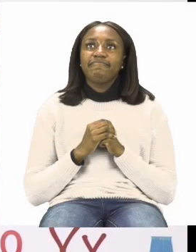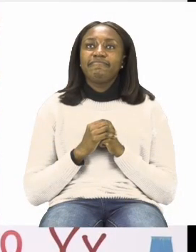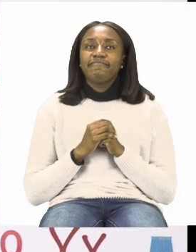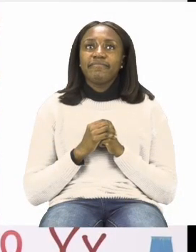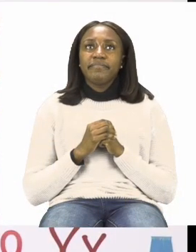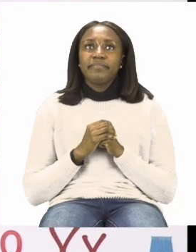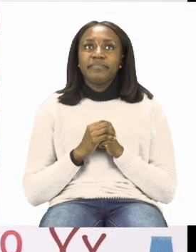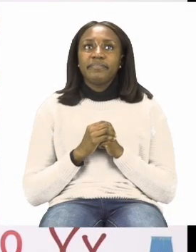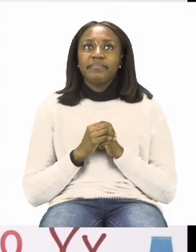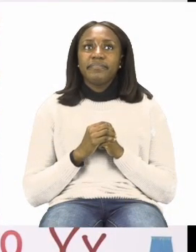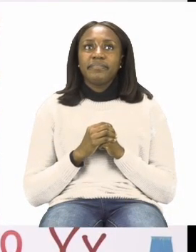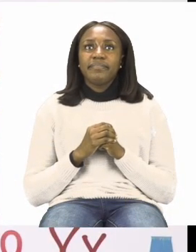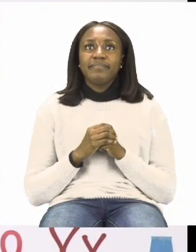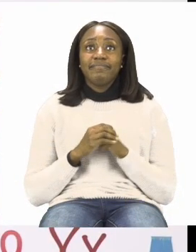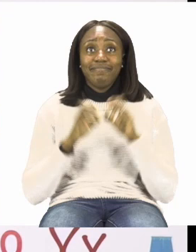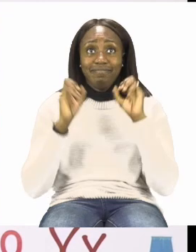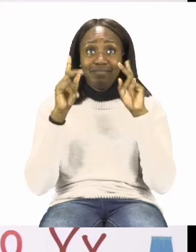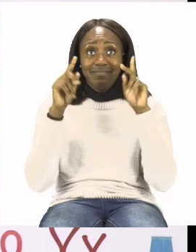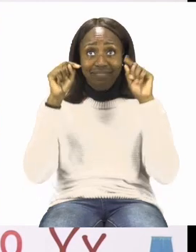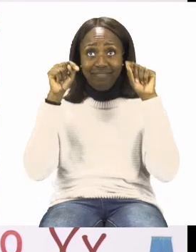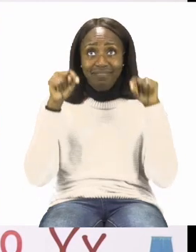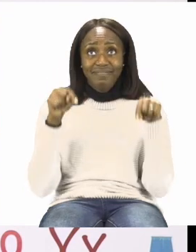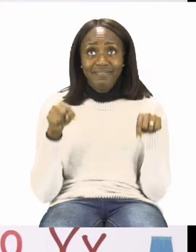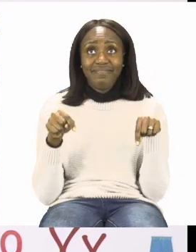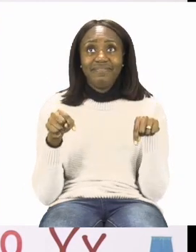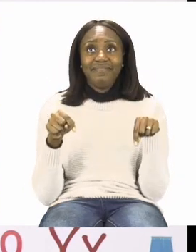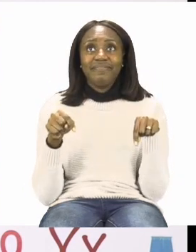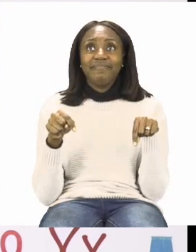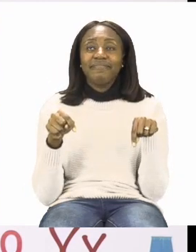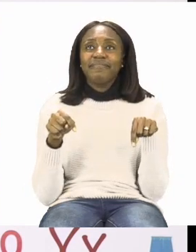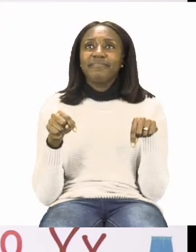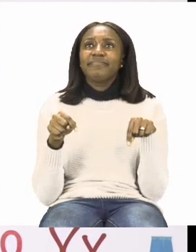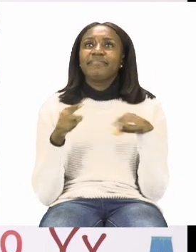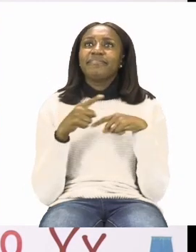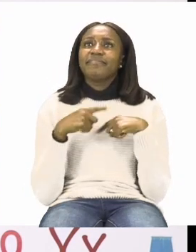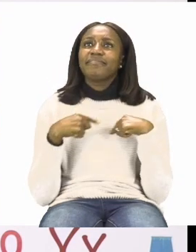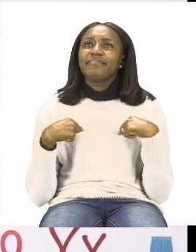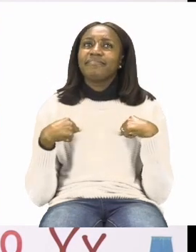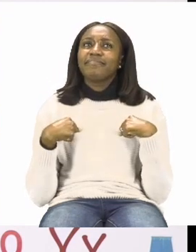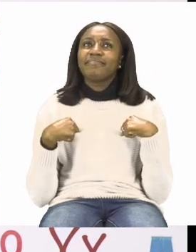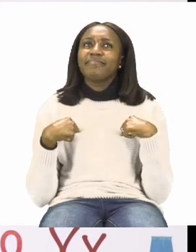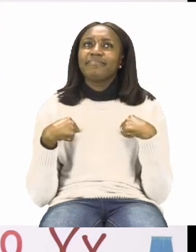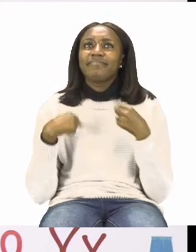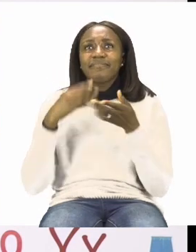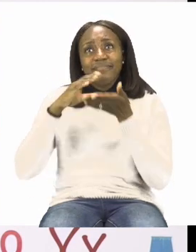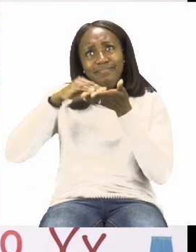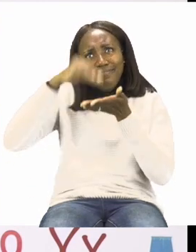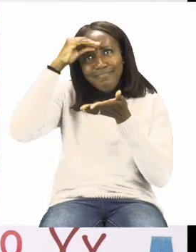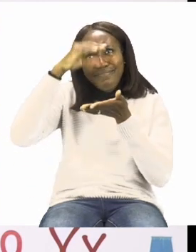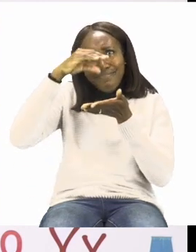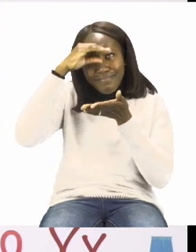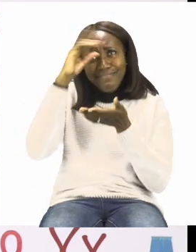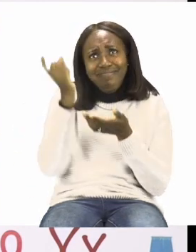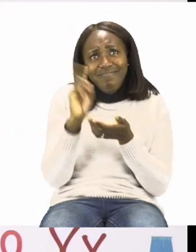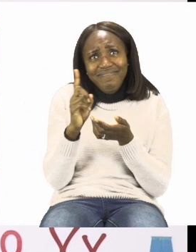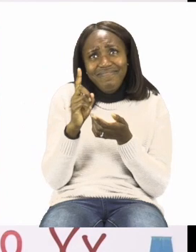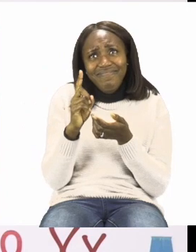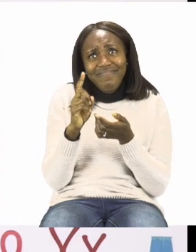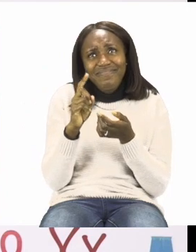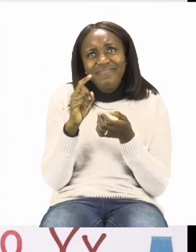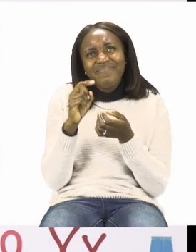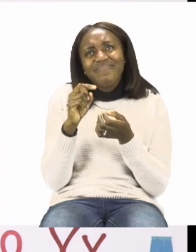In today's lesson, boys and girls, we are going to learn a few fun